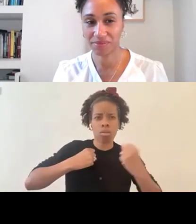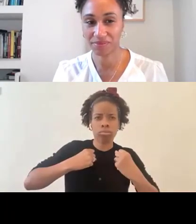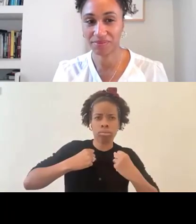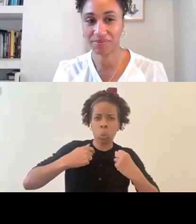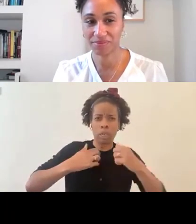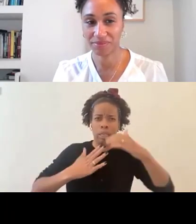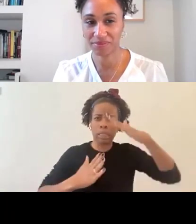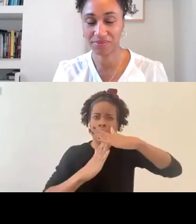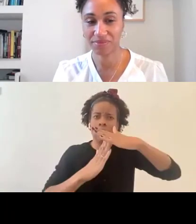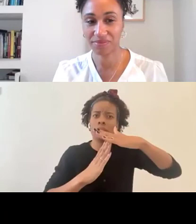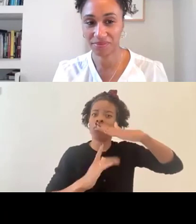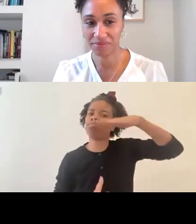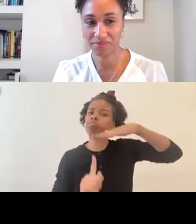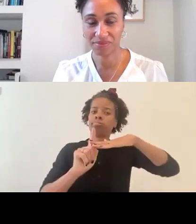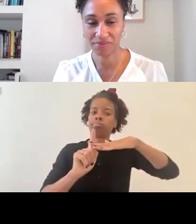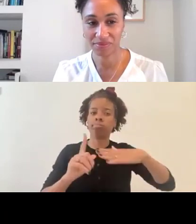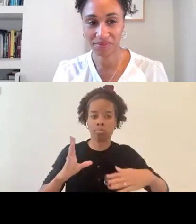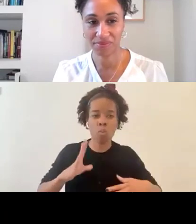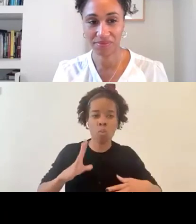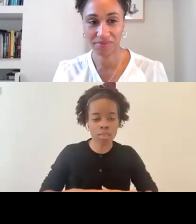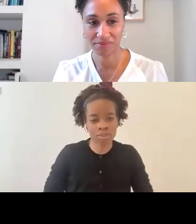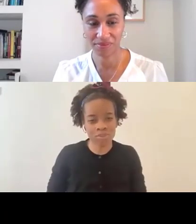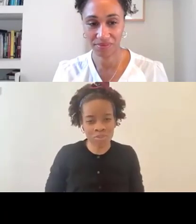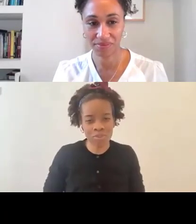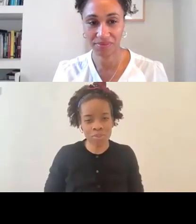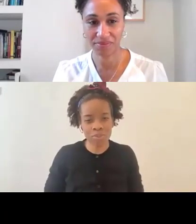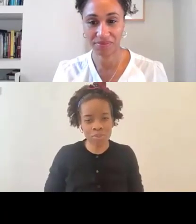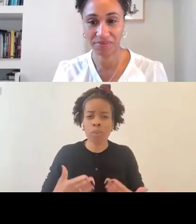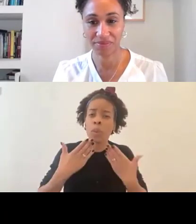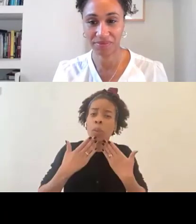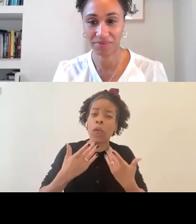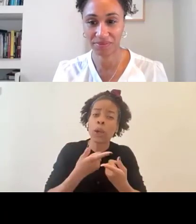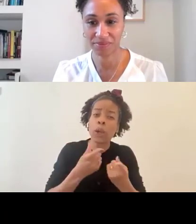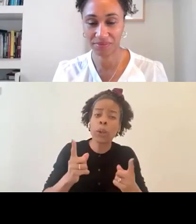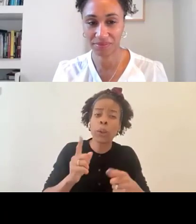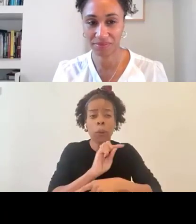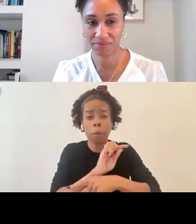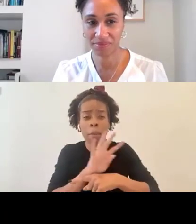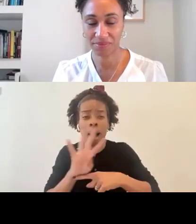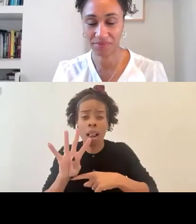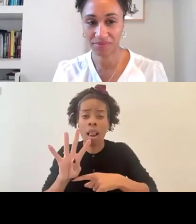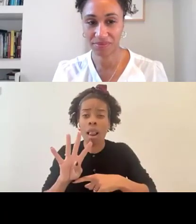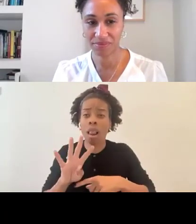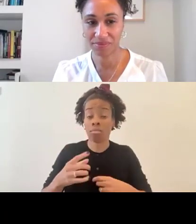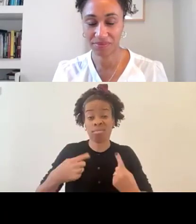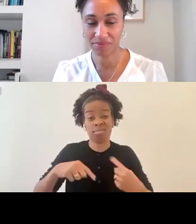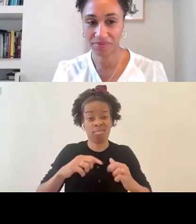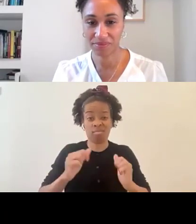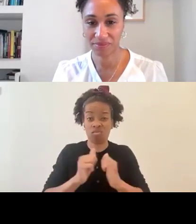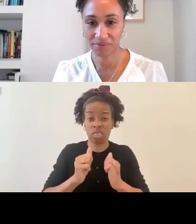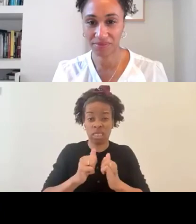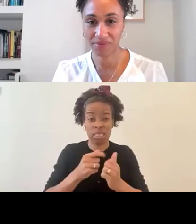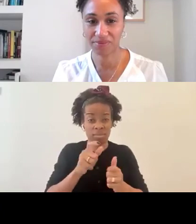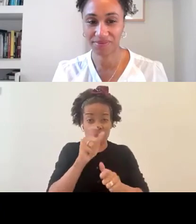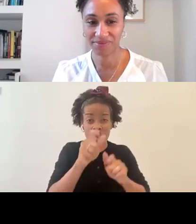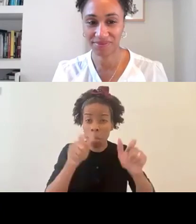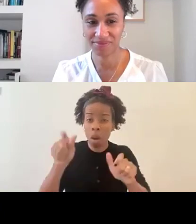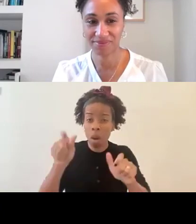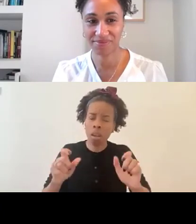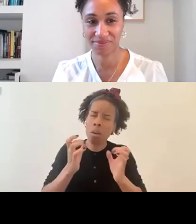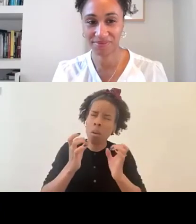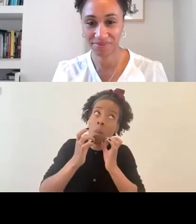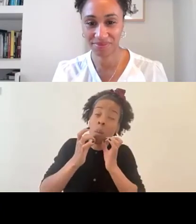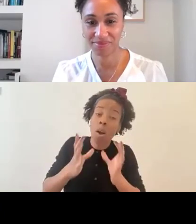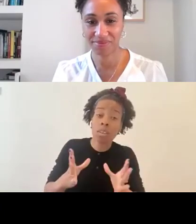mission. Thank you so much to our panelists. I think we can all agree that they've been absolutely wonderful. A special shout